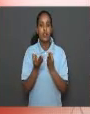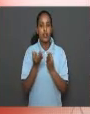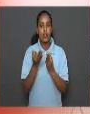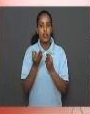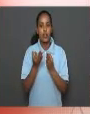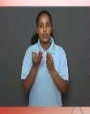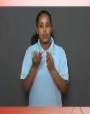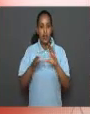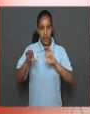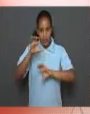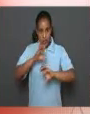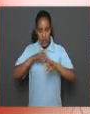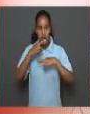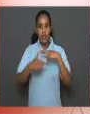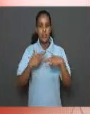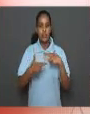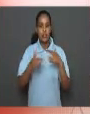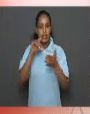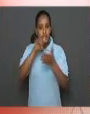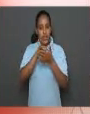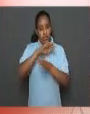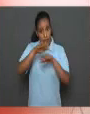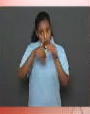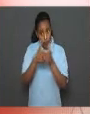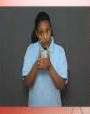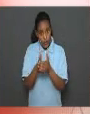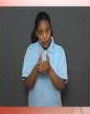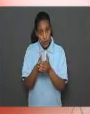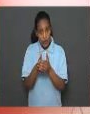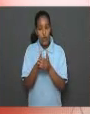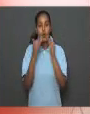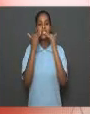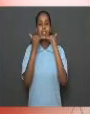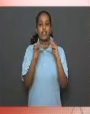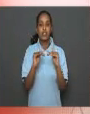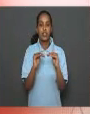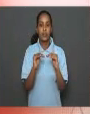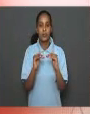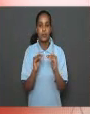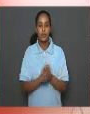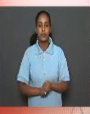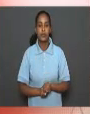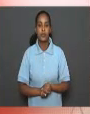a chemical reaction that involves concentration.